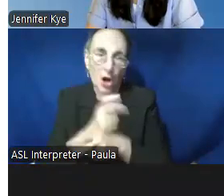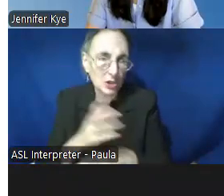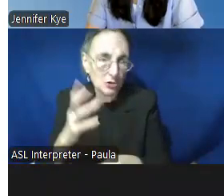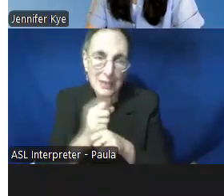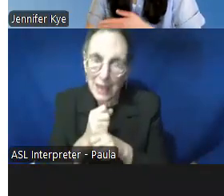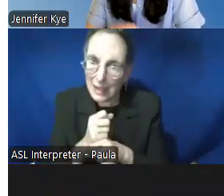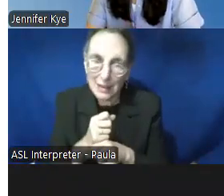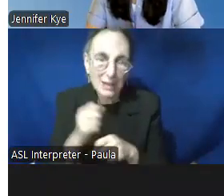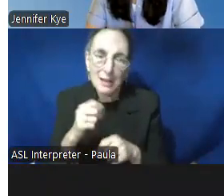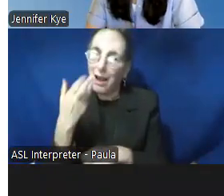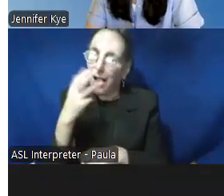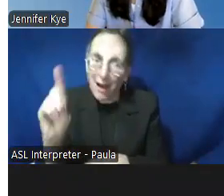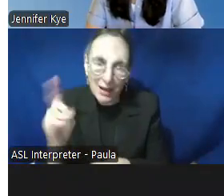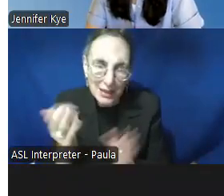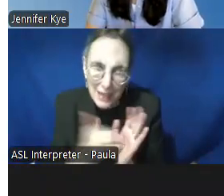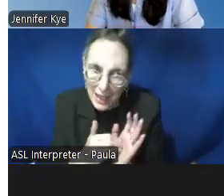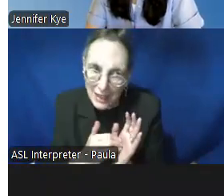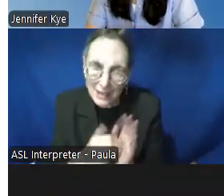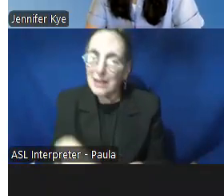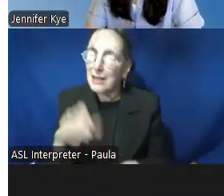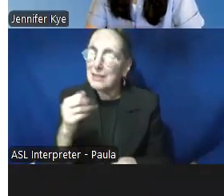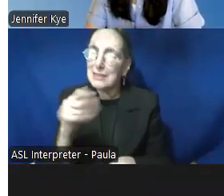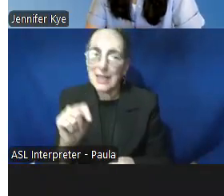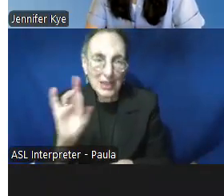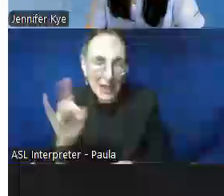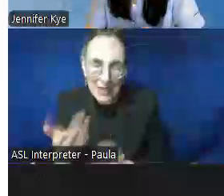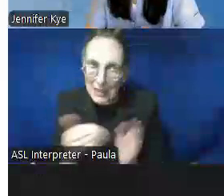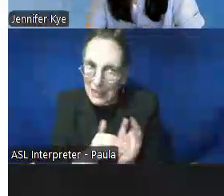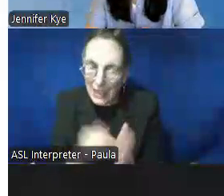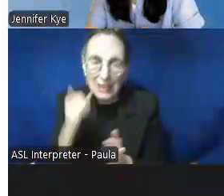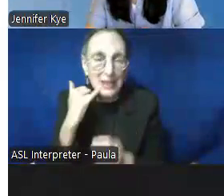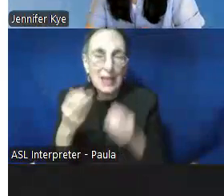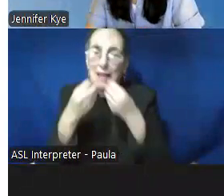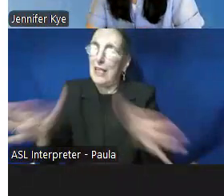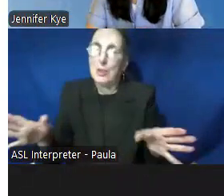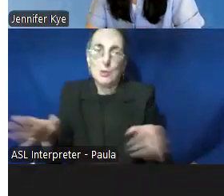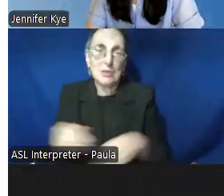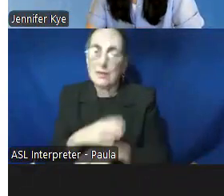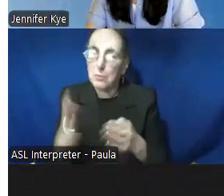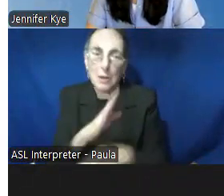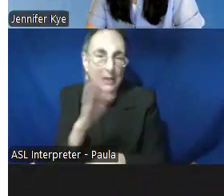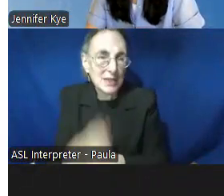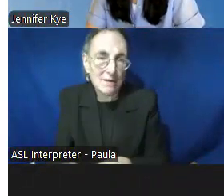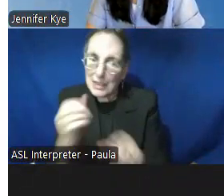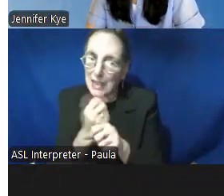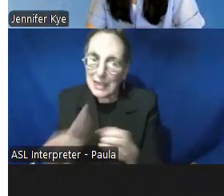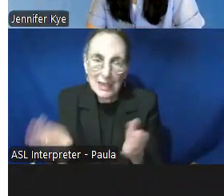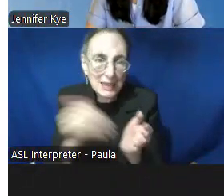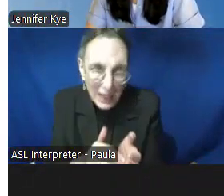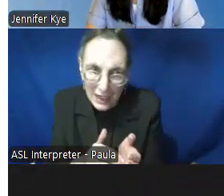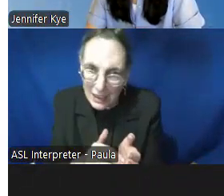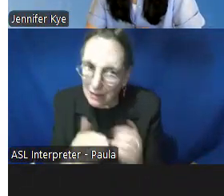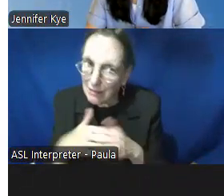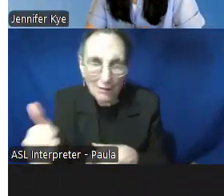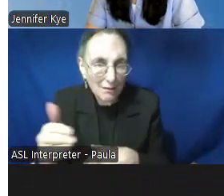so if somebody loses their subsidy, it's likely that they may never get subsidized housing again. And so it's